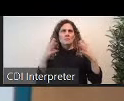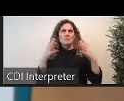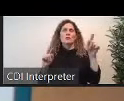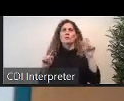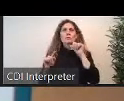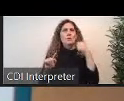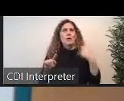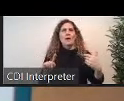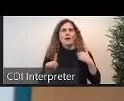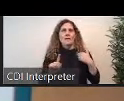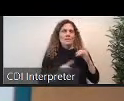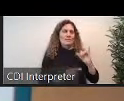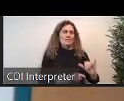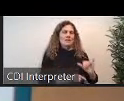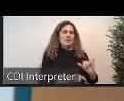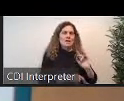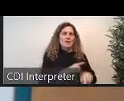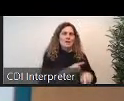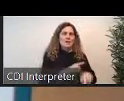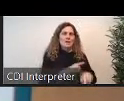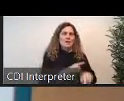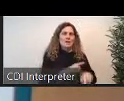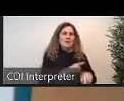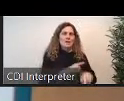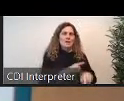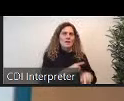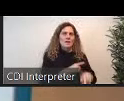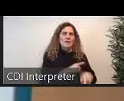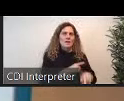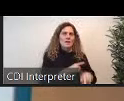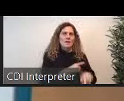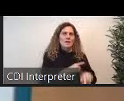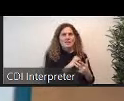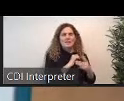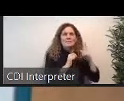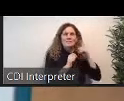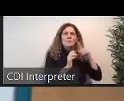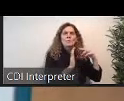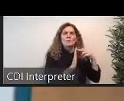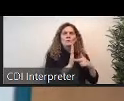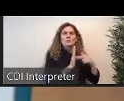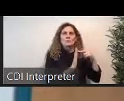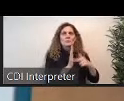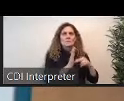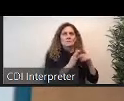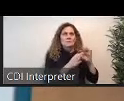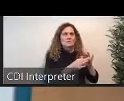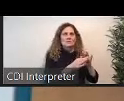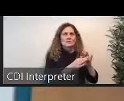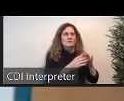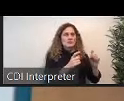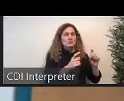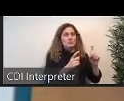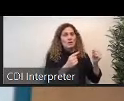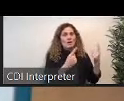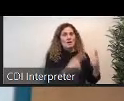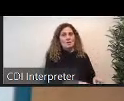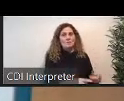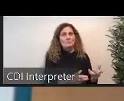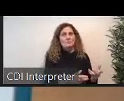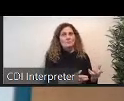for technology to do a lot of the registration and coordination work that needs to happen. Many of us have